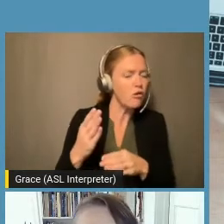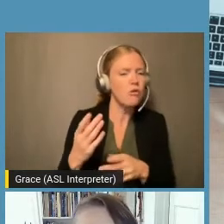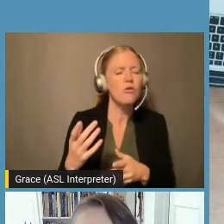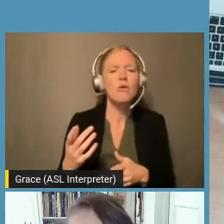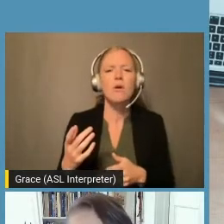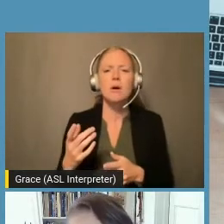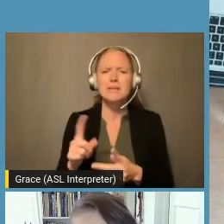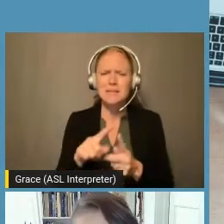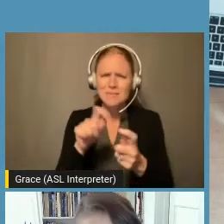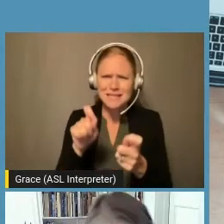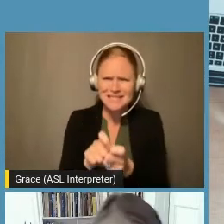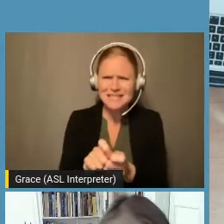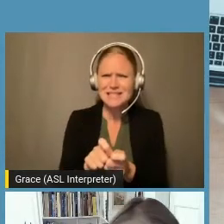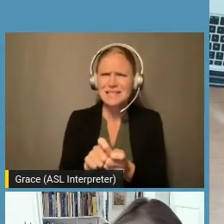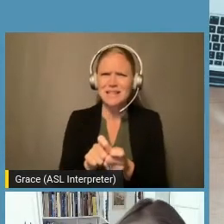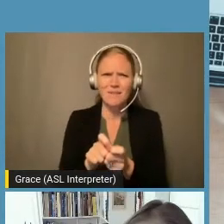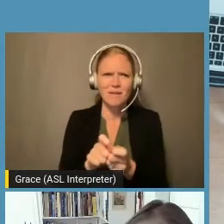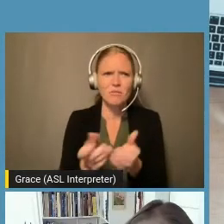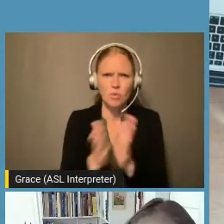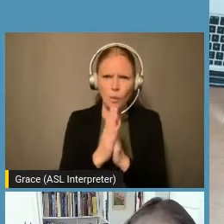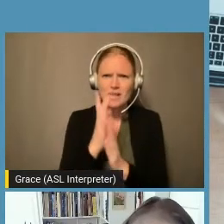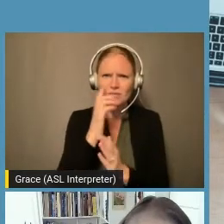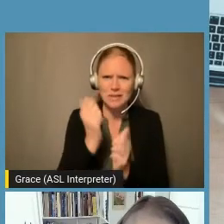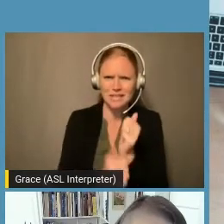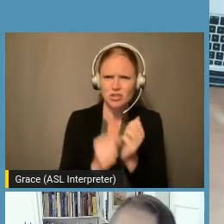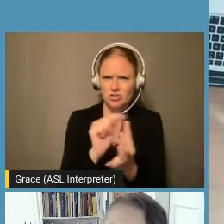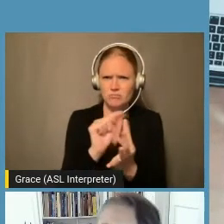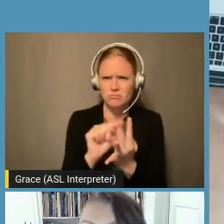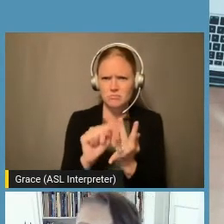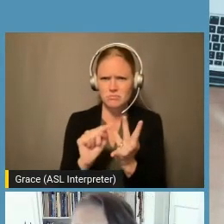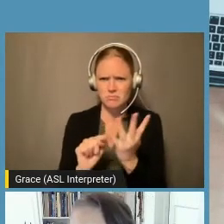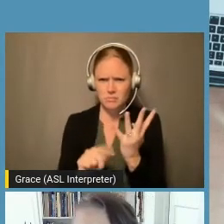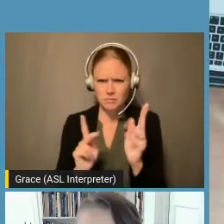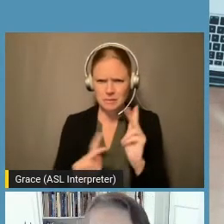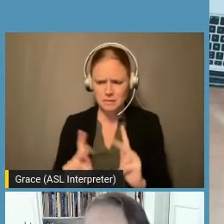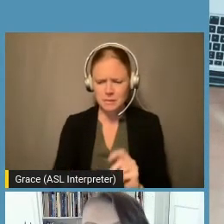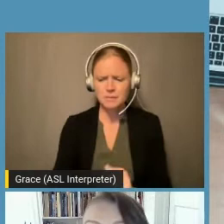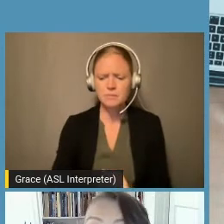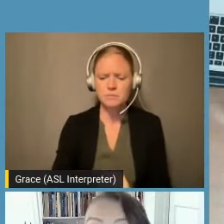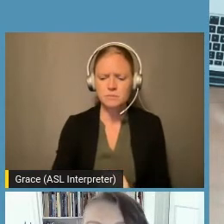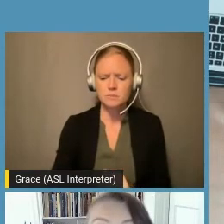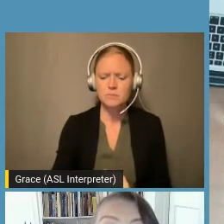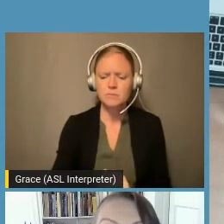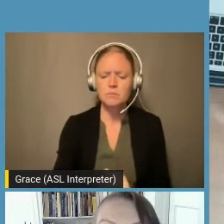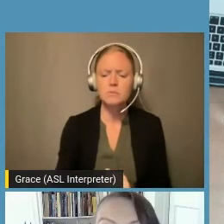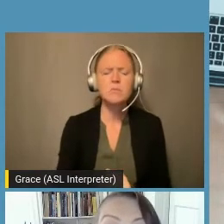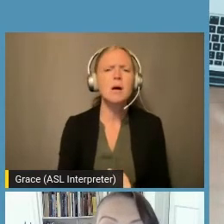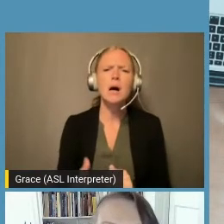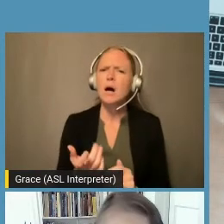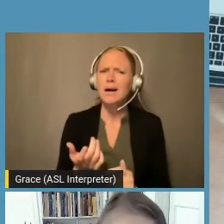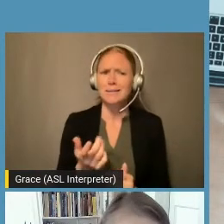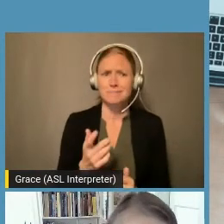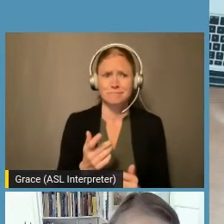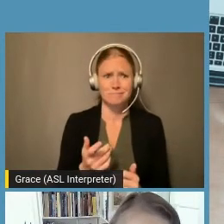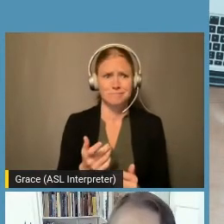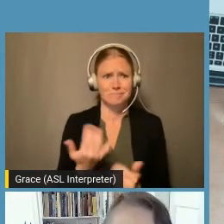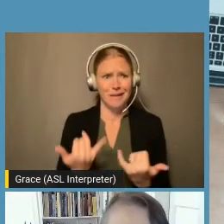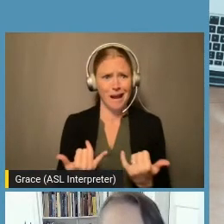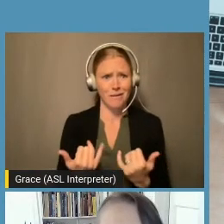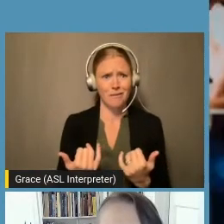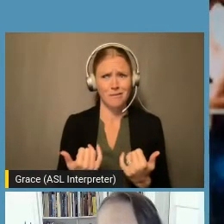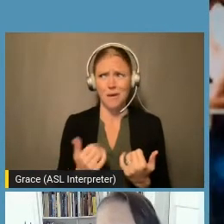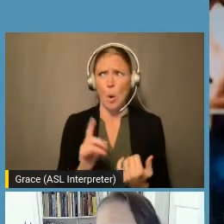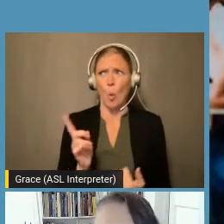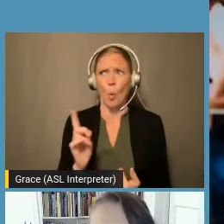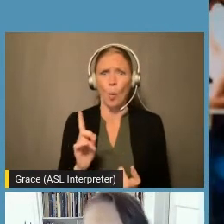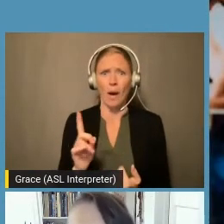you need each person to do. So the next question, of course, is where are you going to find these people? And